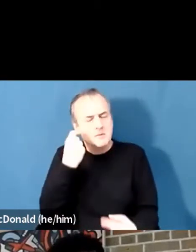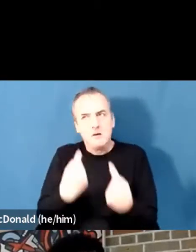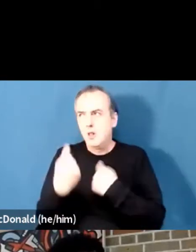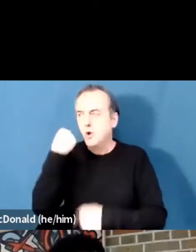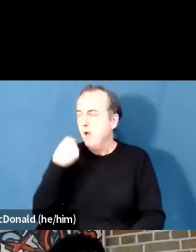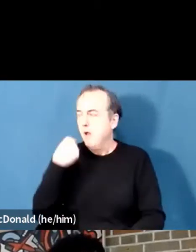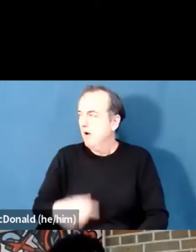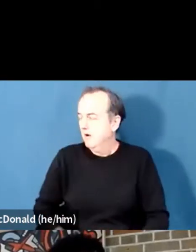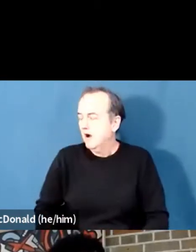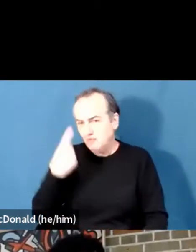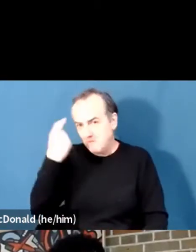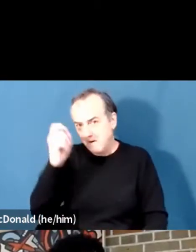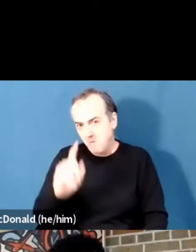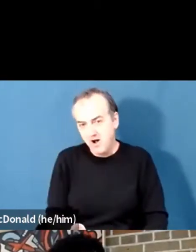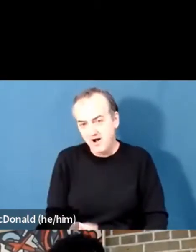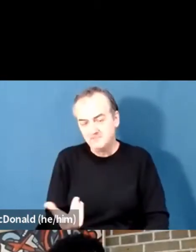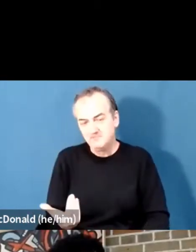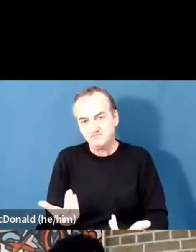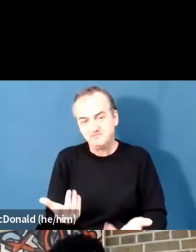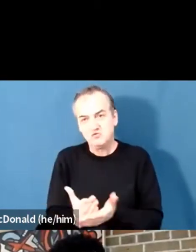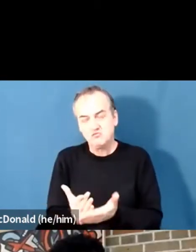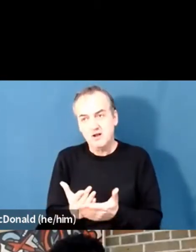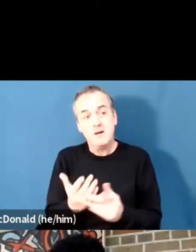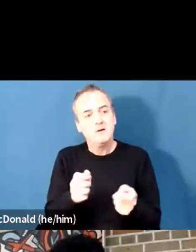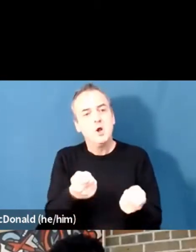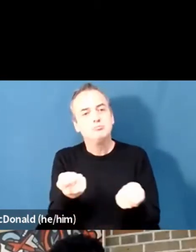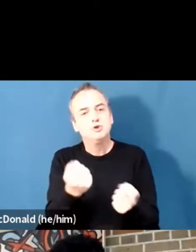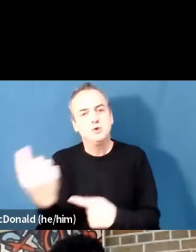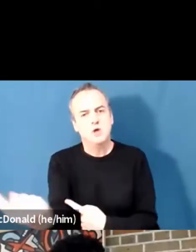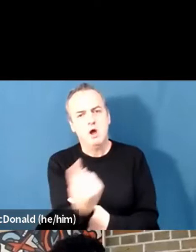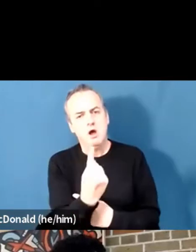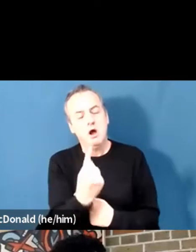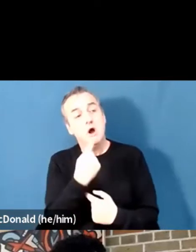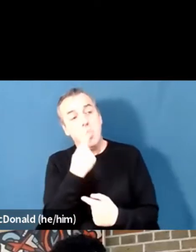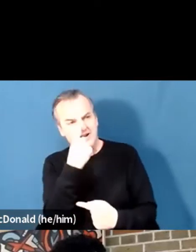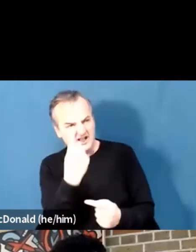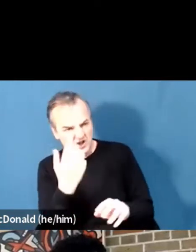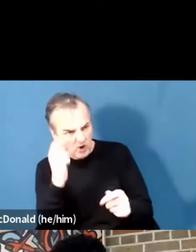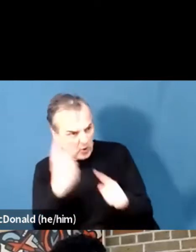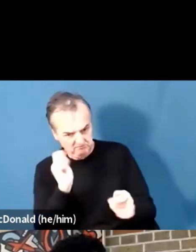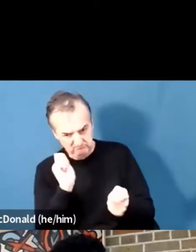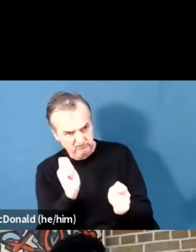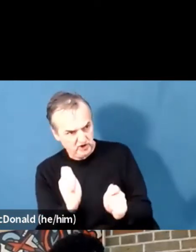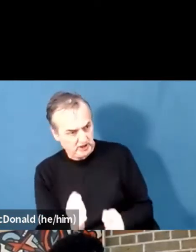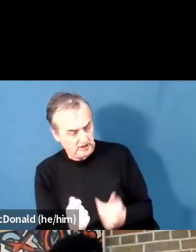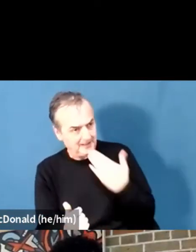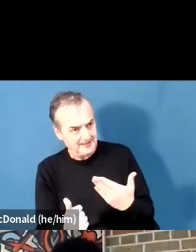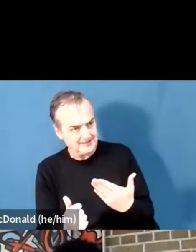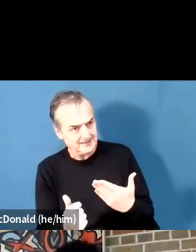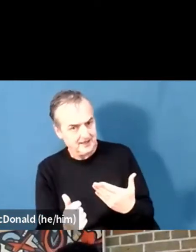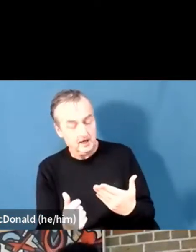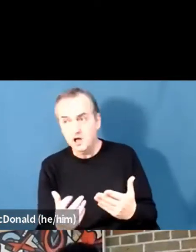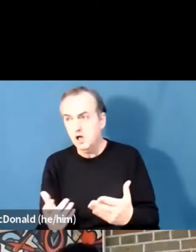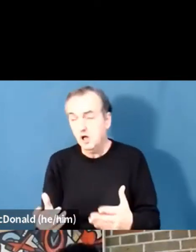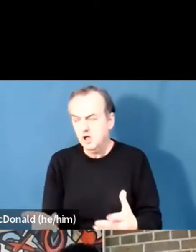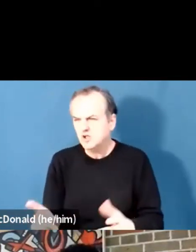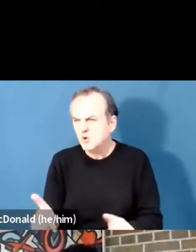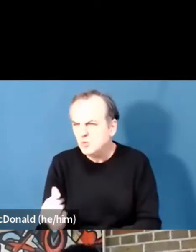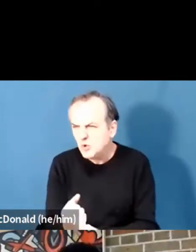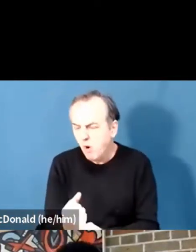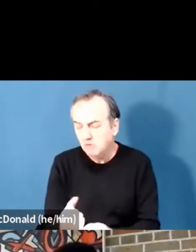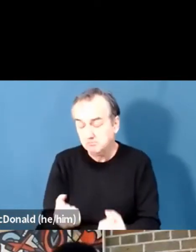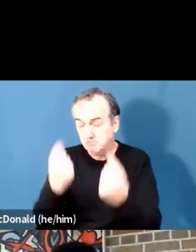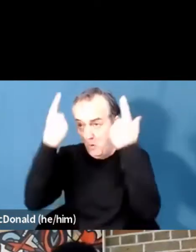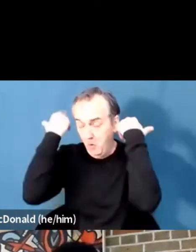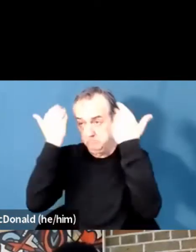the producer there kind of going, Ella, can you just do da-da-da to to so-and-so episode, and I just went, do what